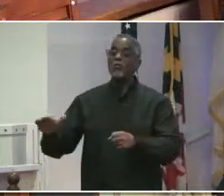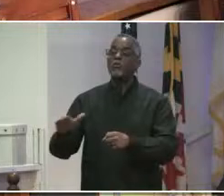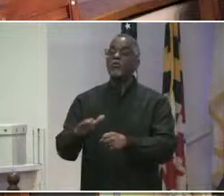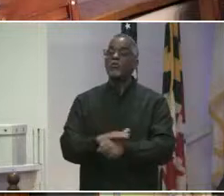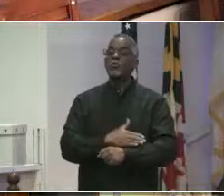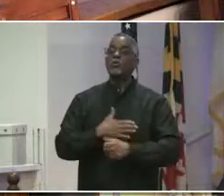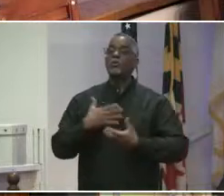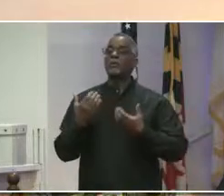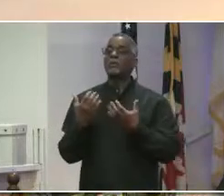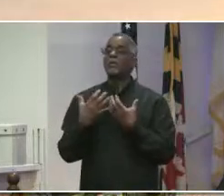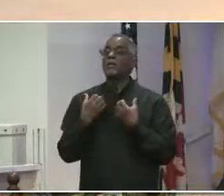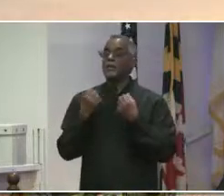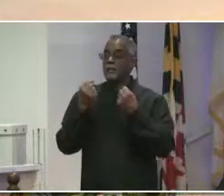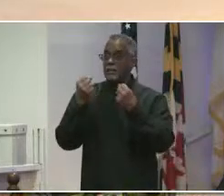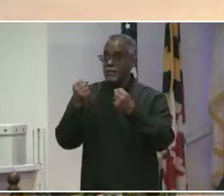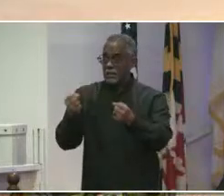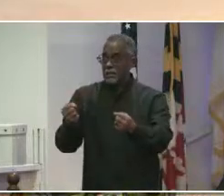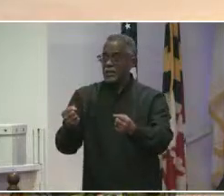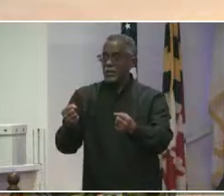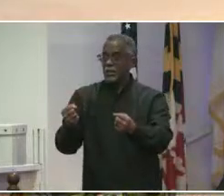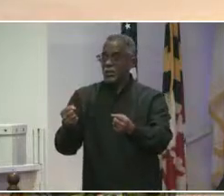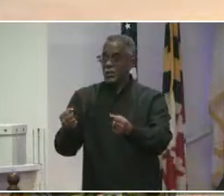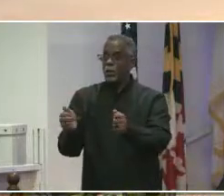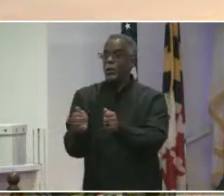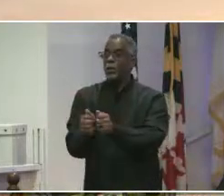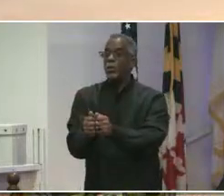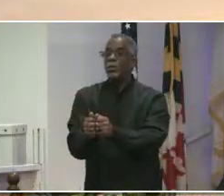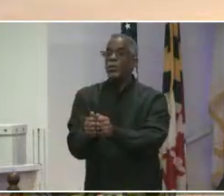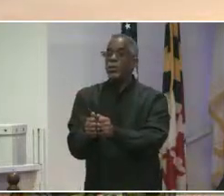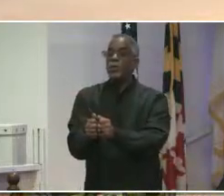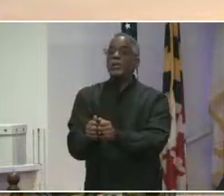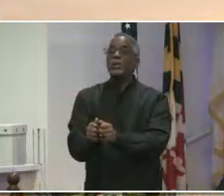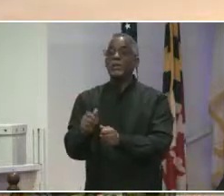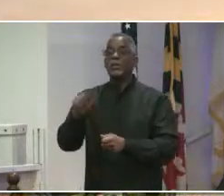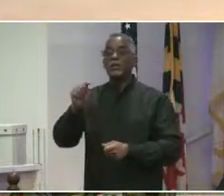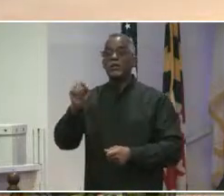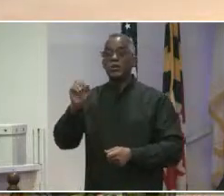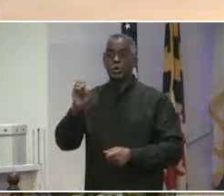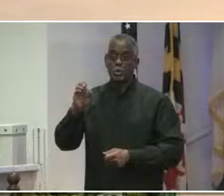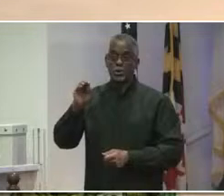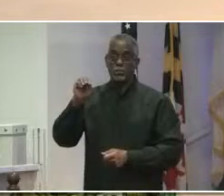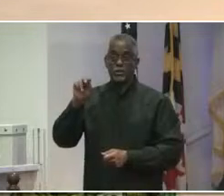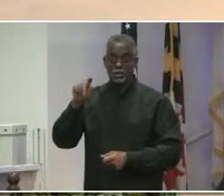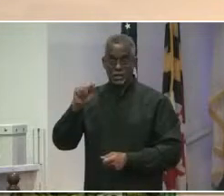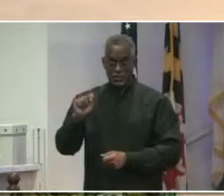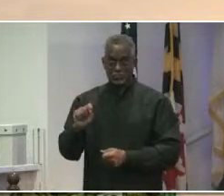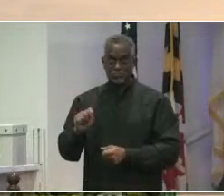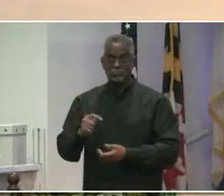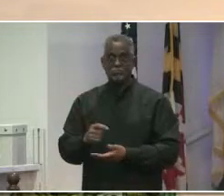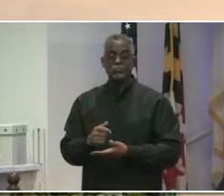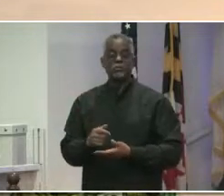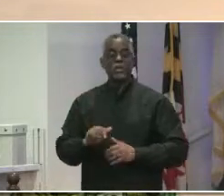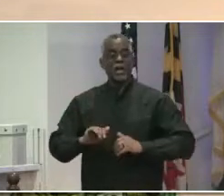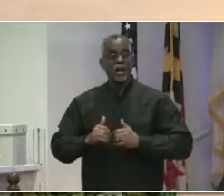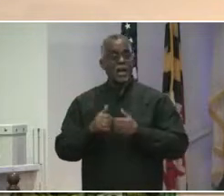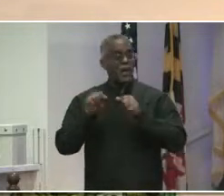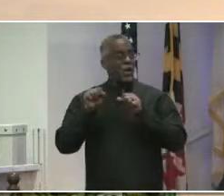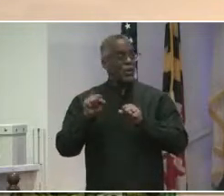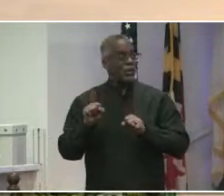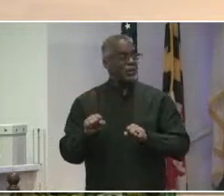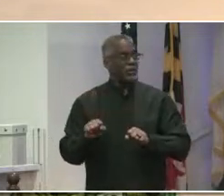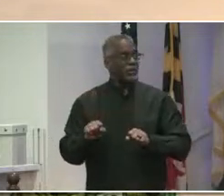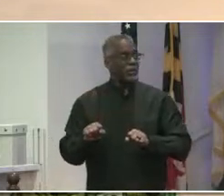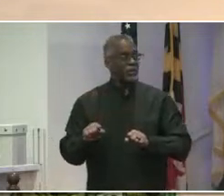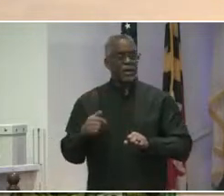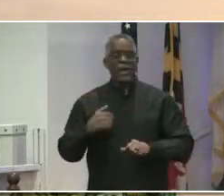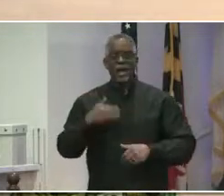of praise. I'm telling you, don't you miss it. I don't know. Listen, how can they? I